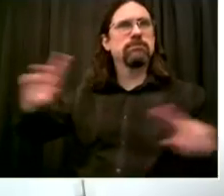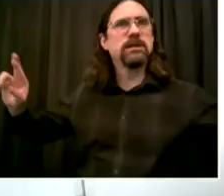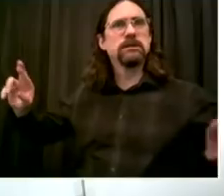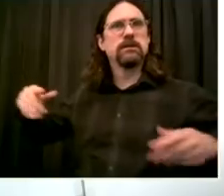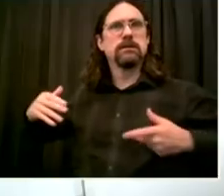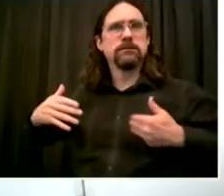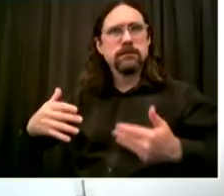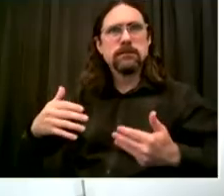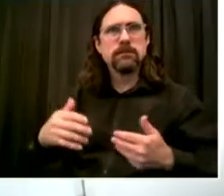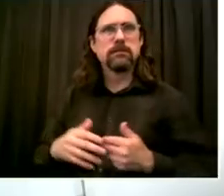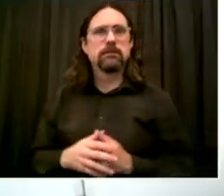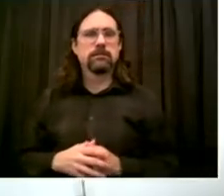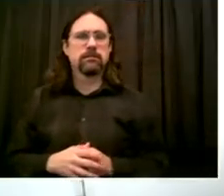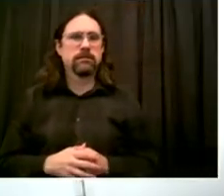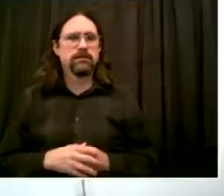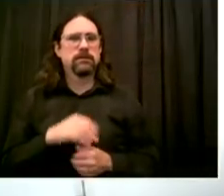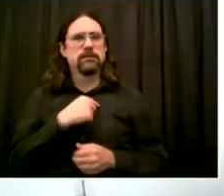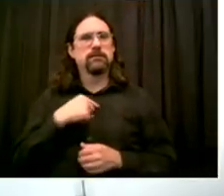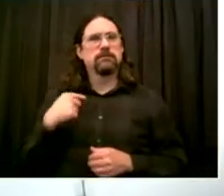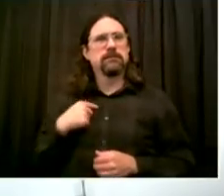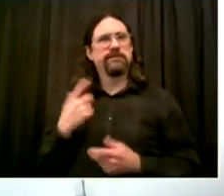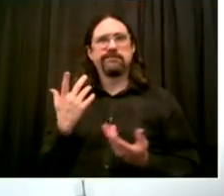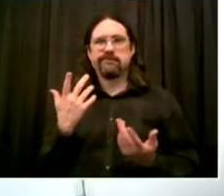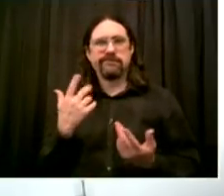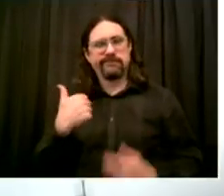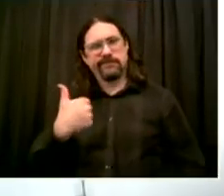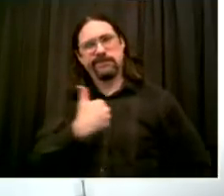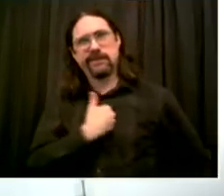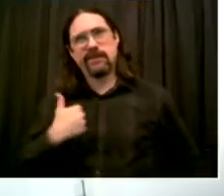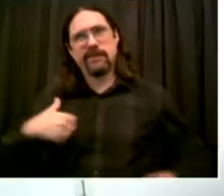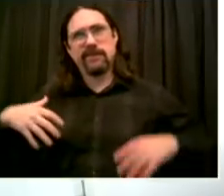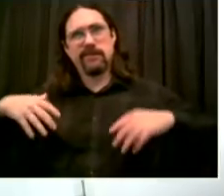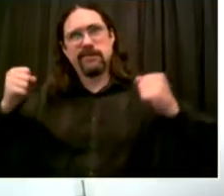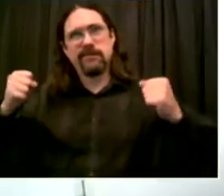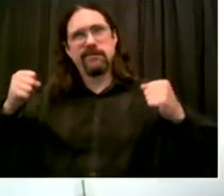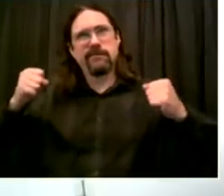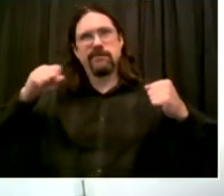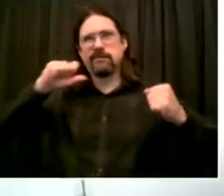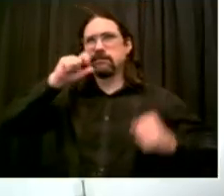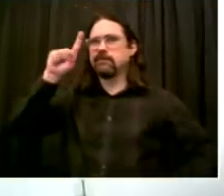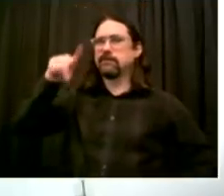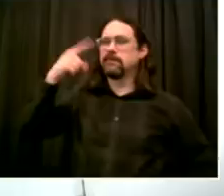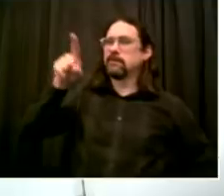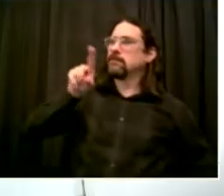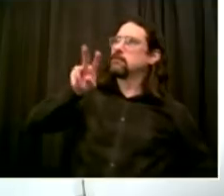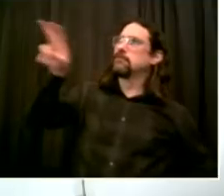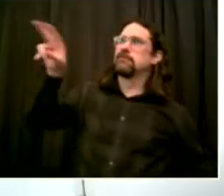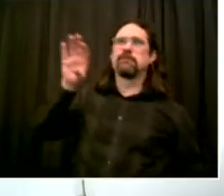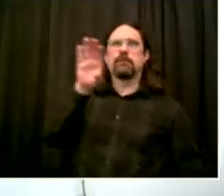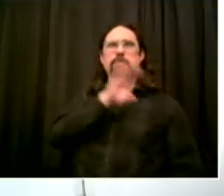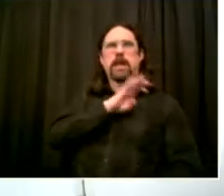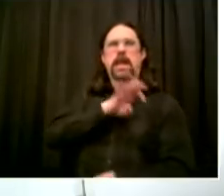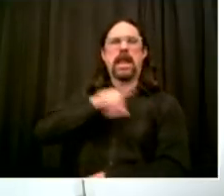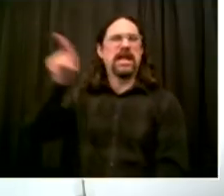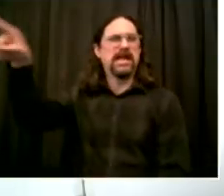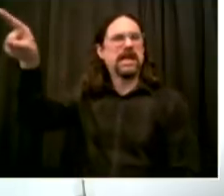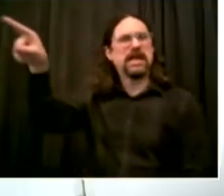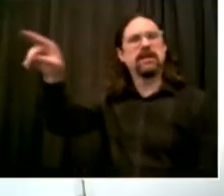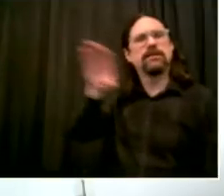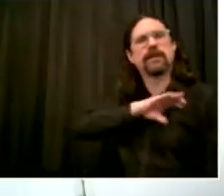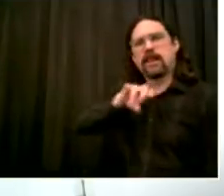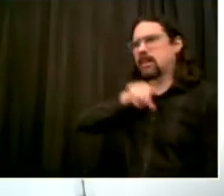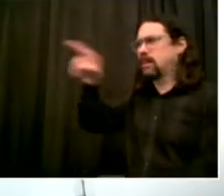approach. And I thank you, Cure Violence team, crisis management system leaders, for being there for us over these years,